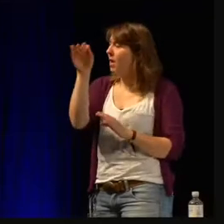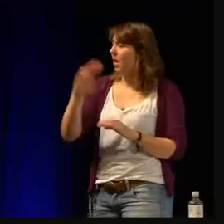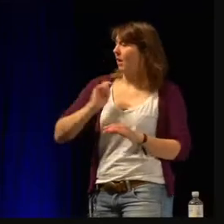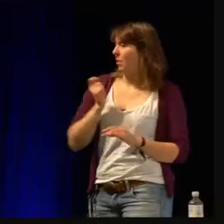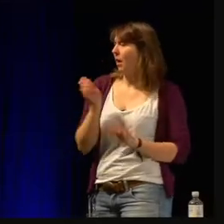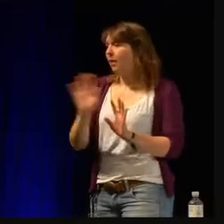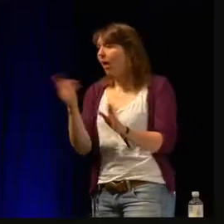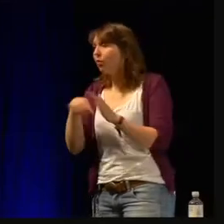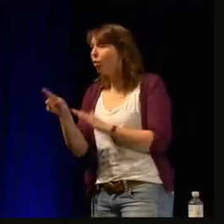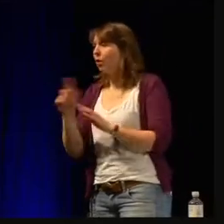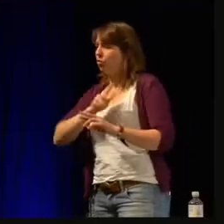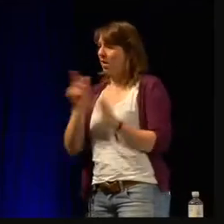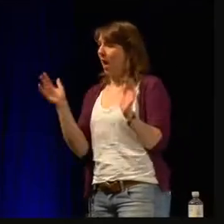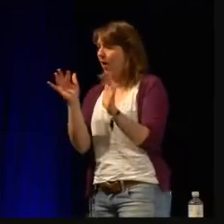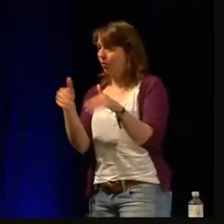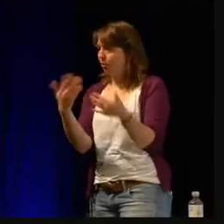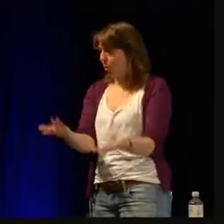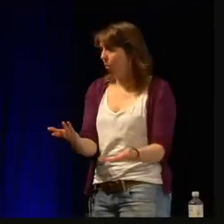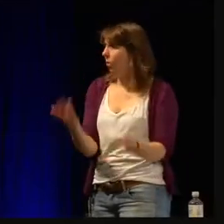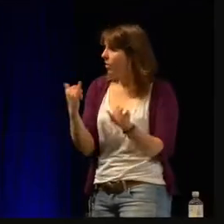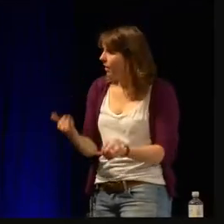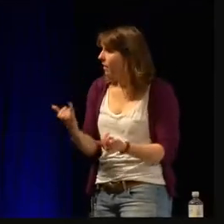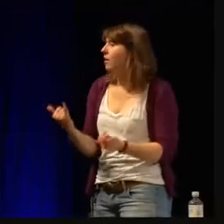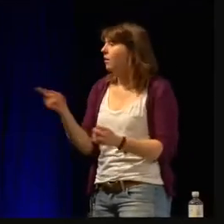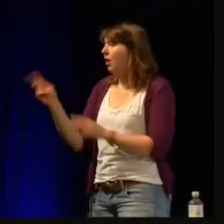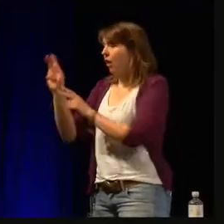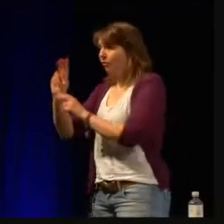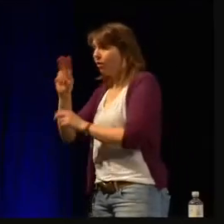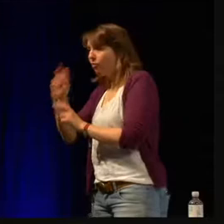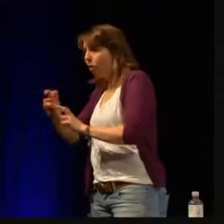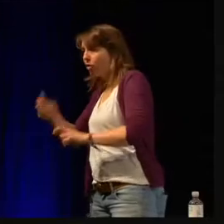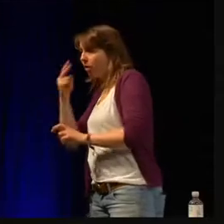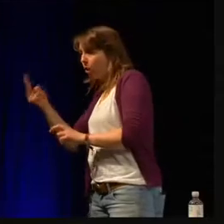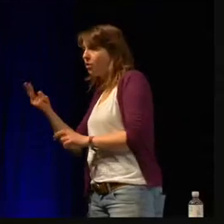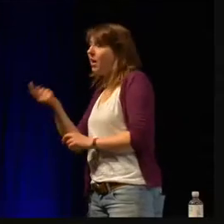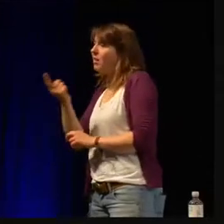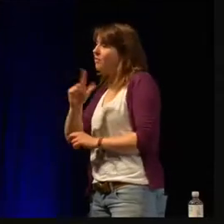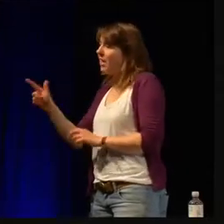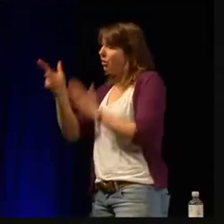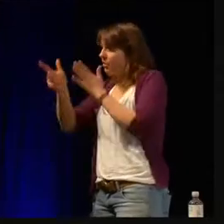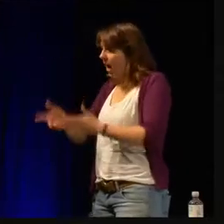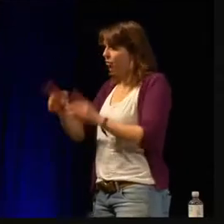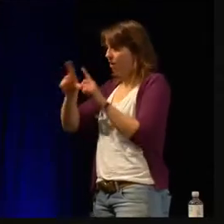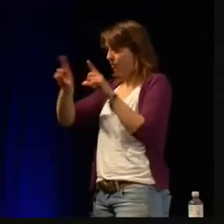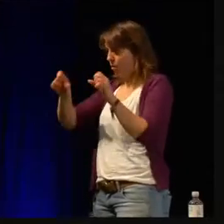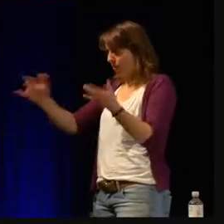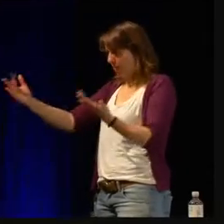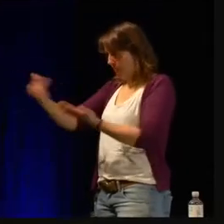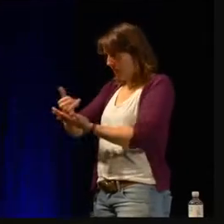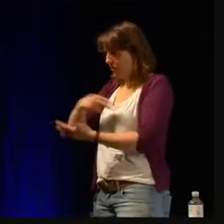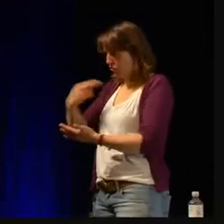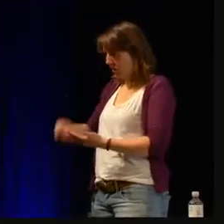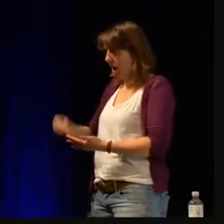basically using socio-economic context to predict your potential crime